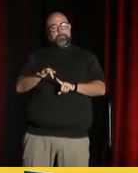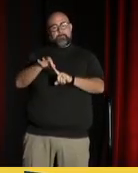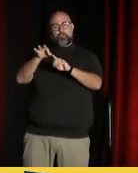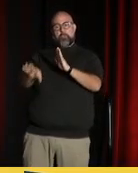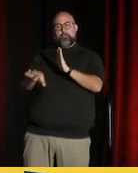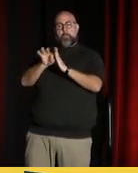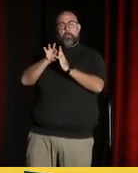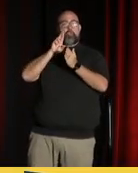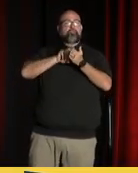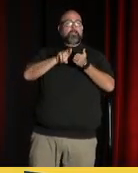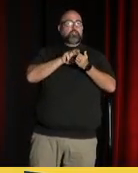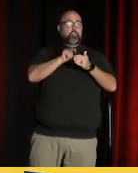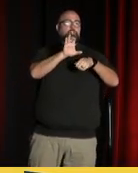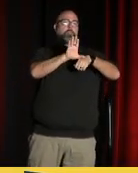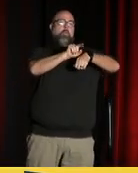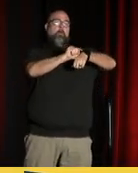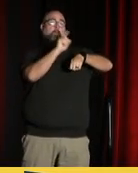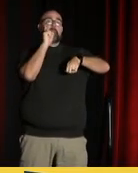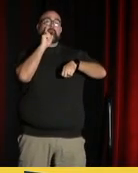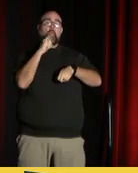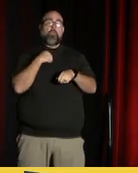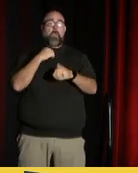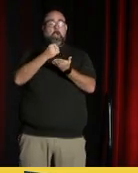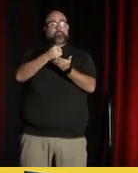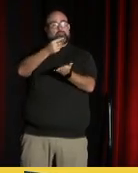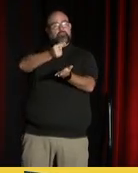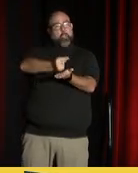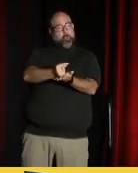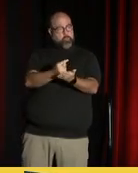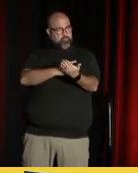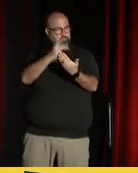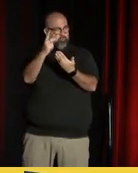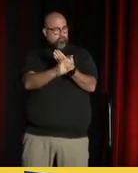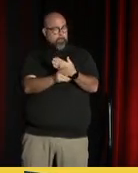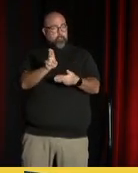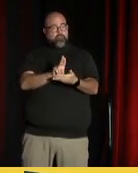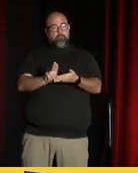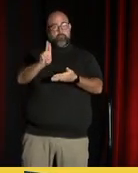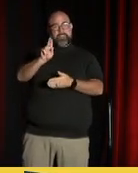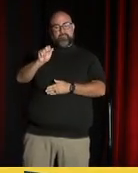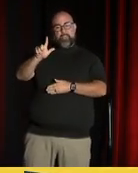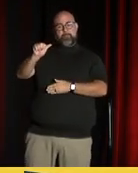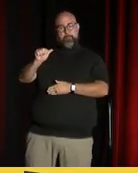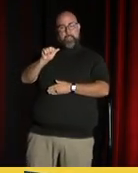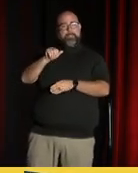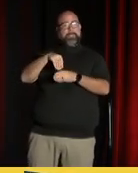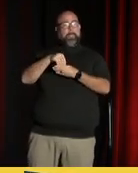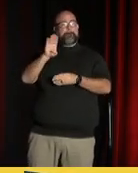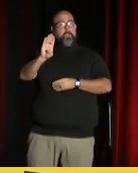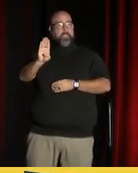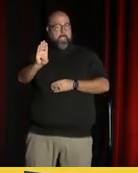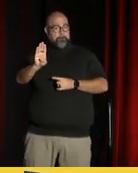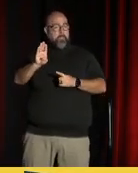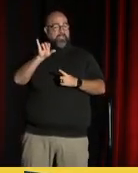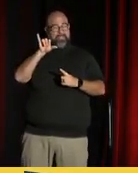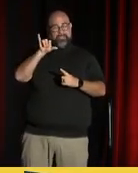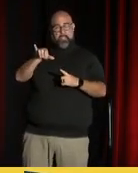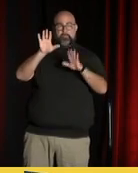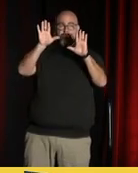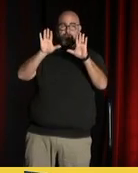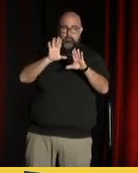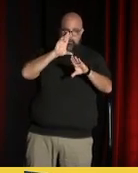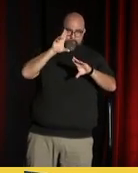research consultant in the occupational therapy program at the University of Alabama at Birmingham, which is great